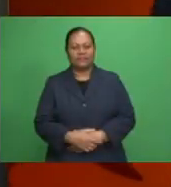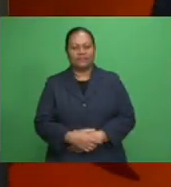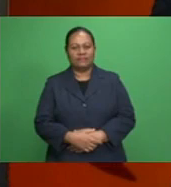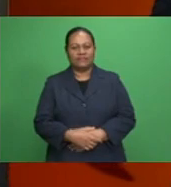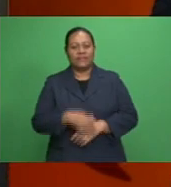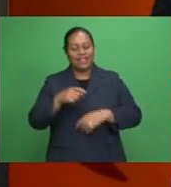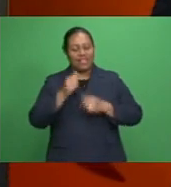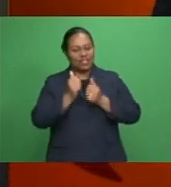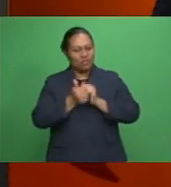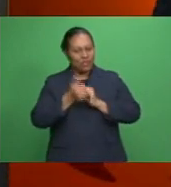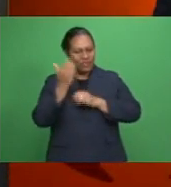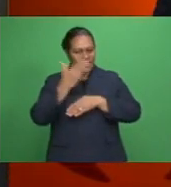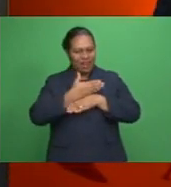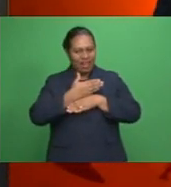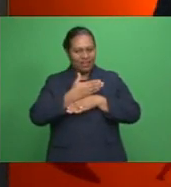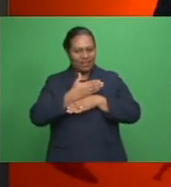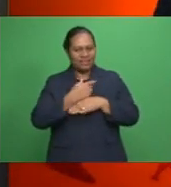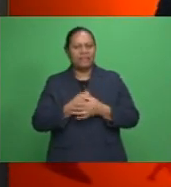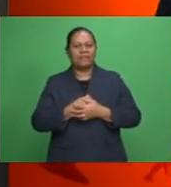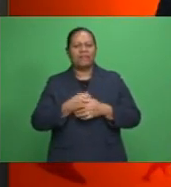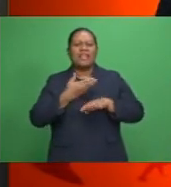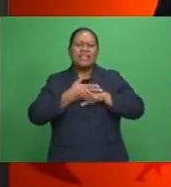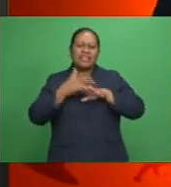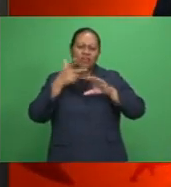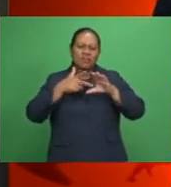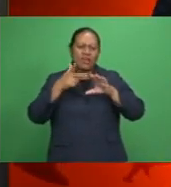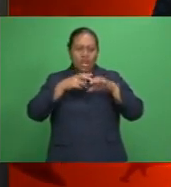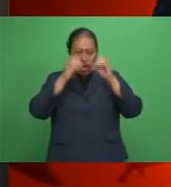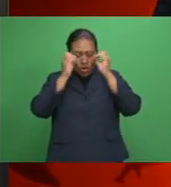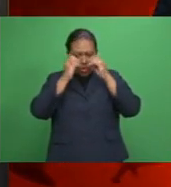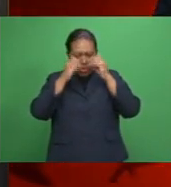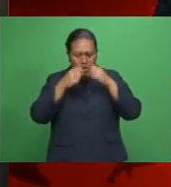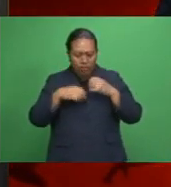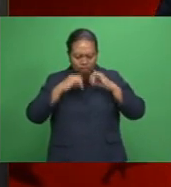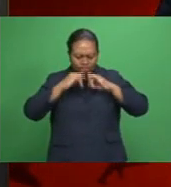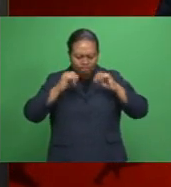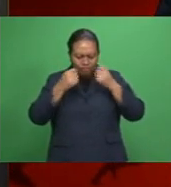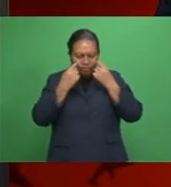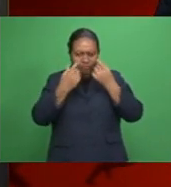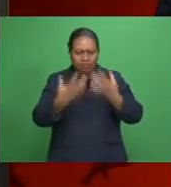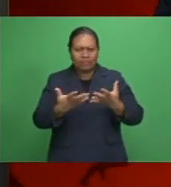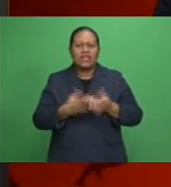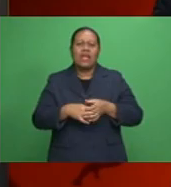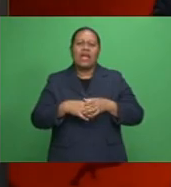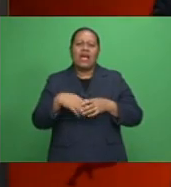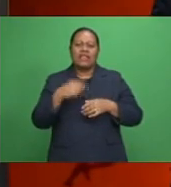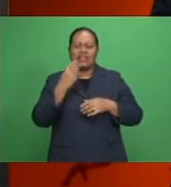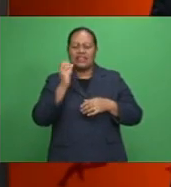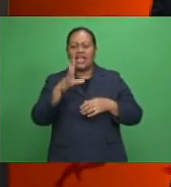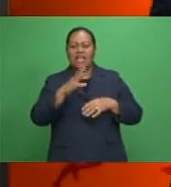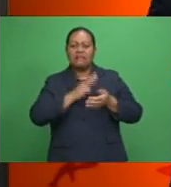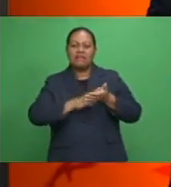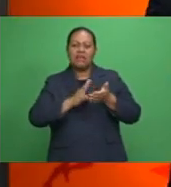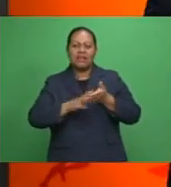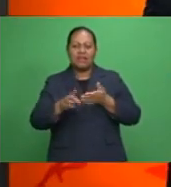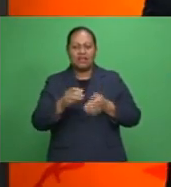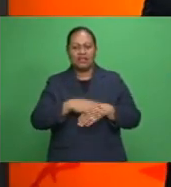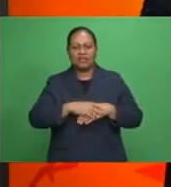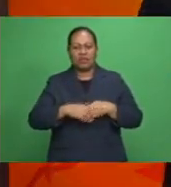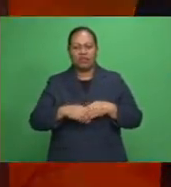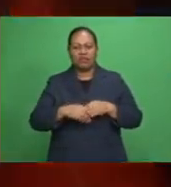That's it from Sports Tonight. Coming up in new media, Google to invest up to $10 billion in India. Details after the